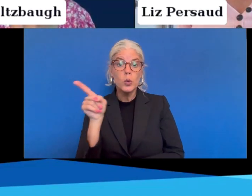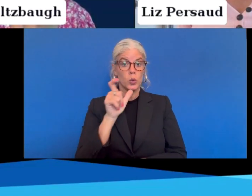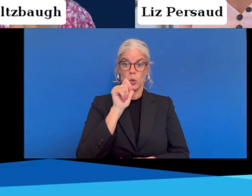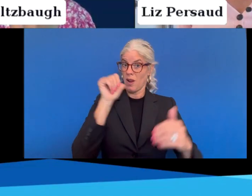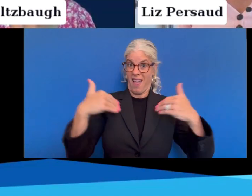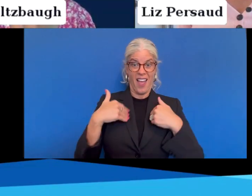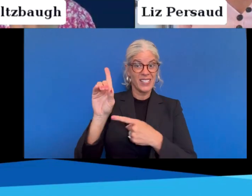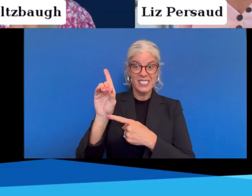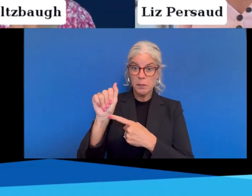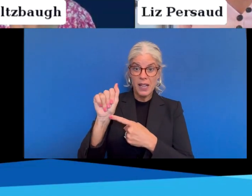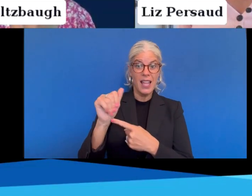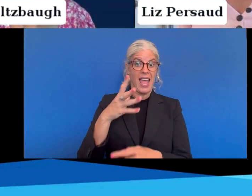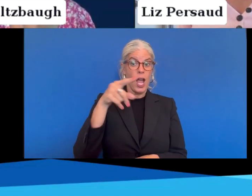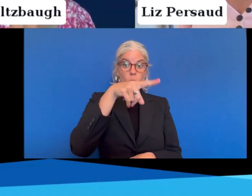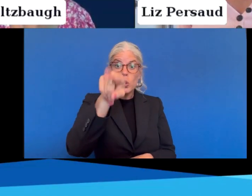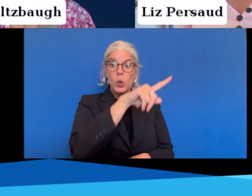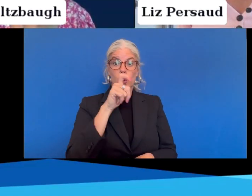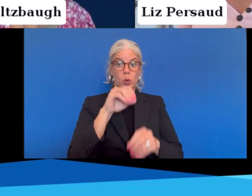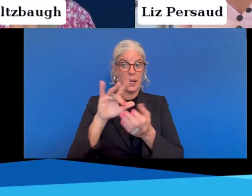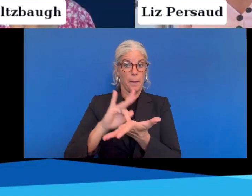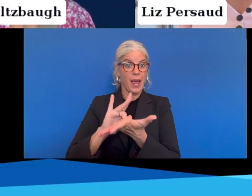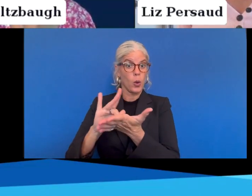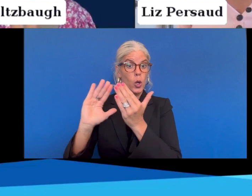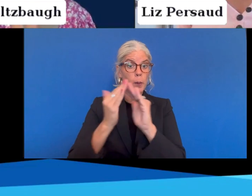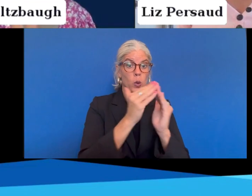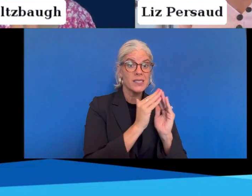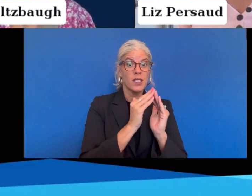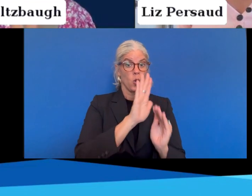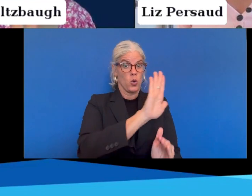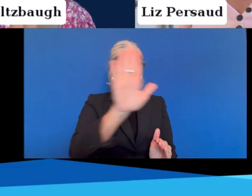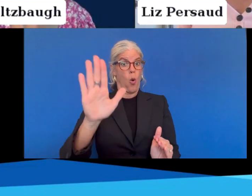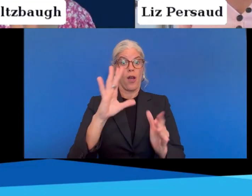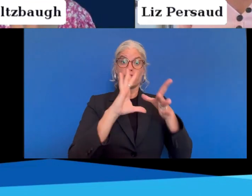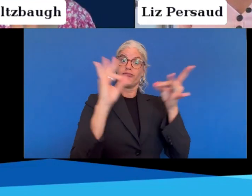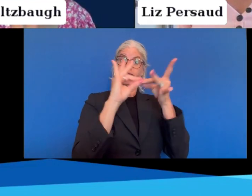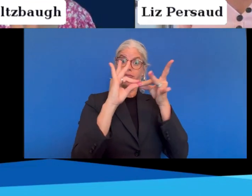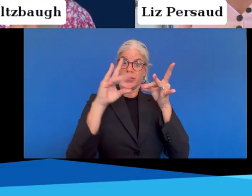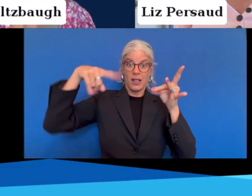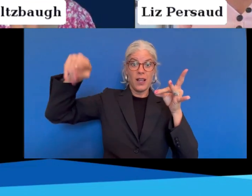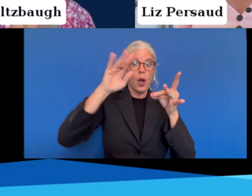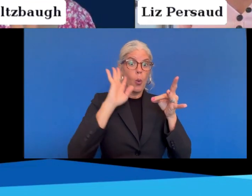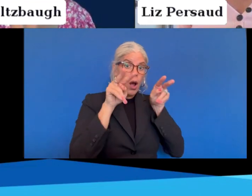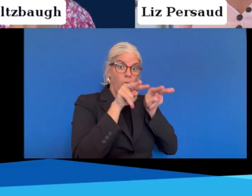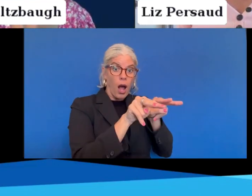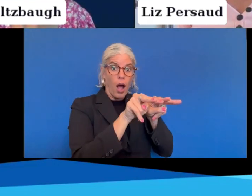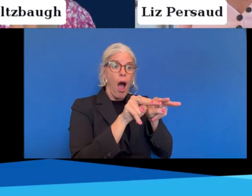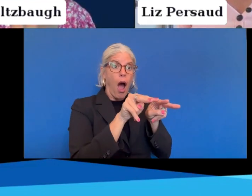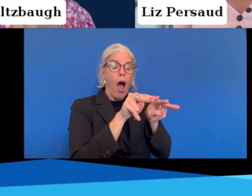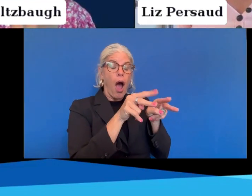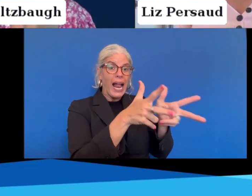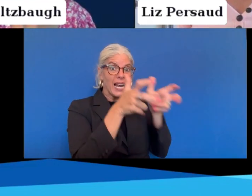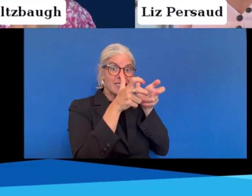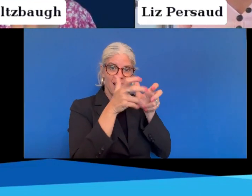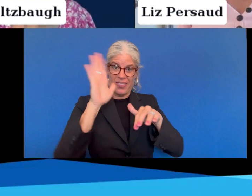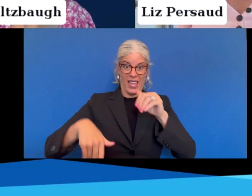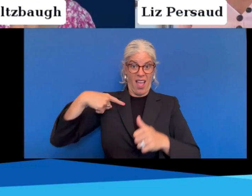and I could go on and on. So the bottom line is, speak up also, everyone out there who doesn't have a disability,